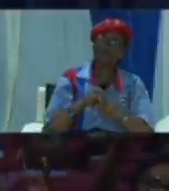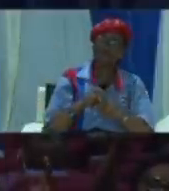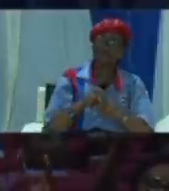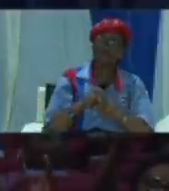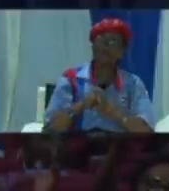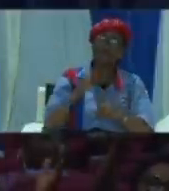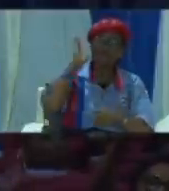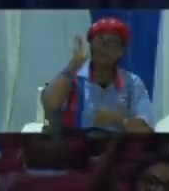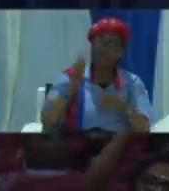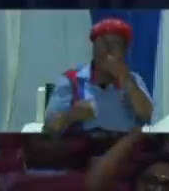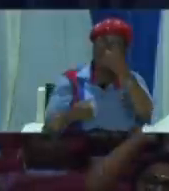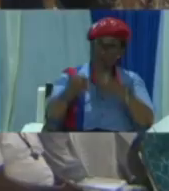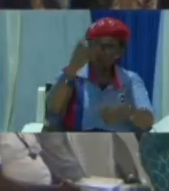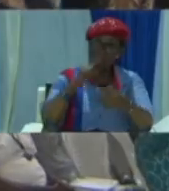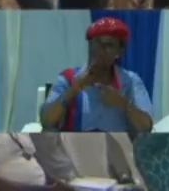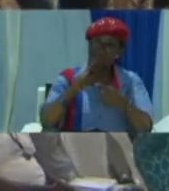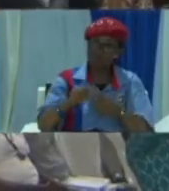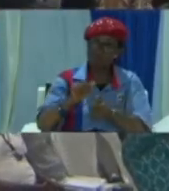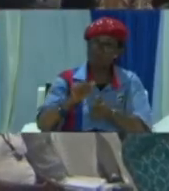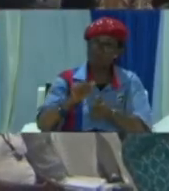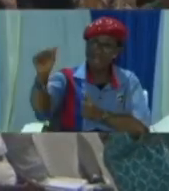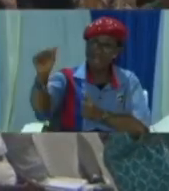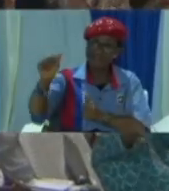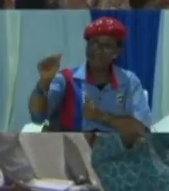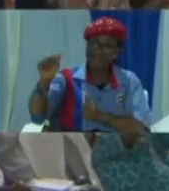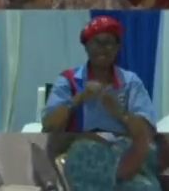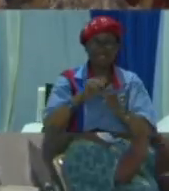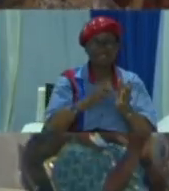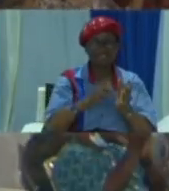shall come to pass.